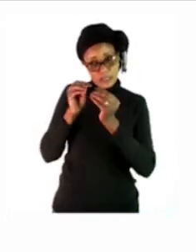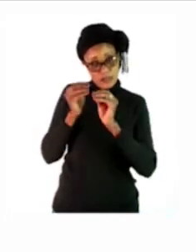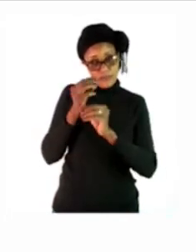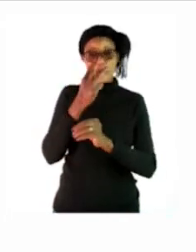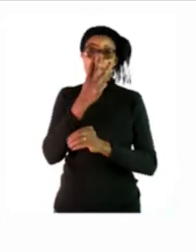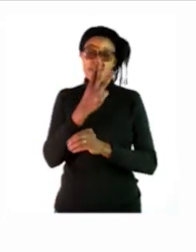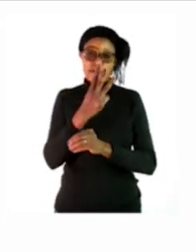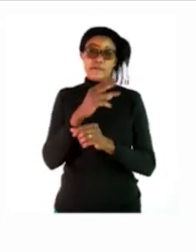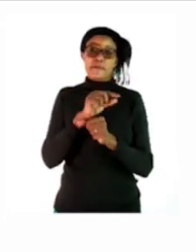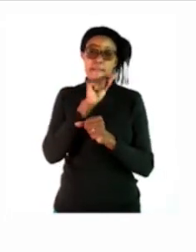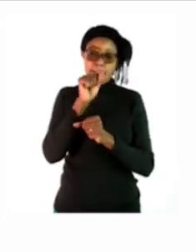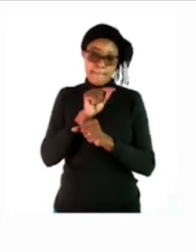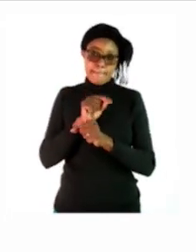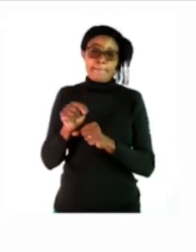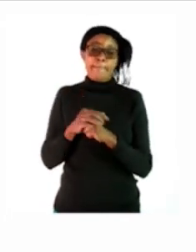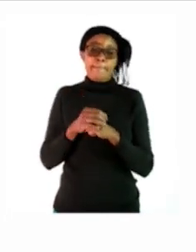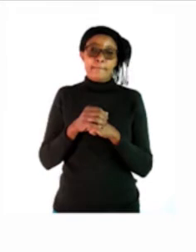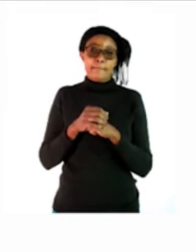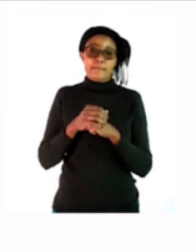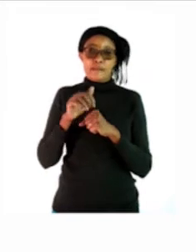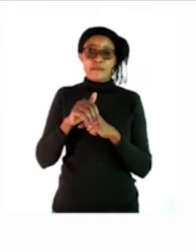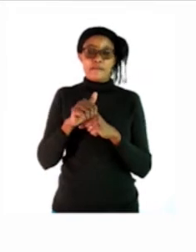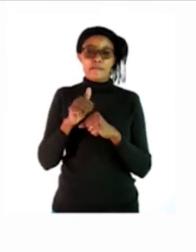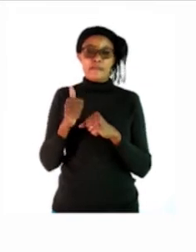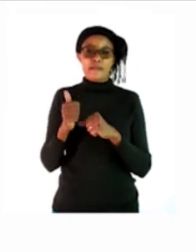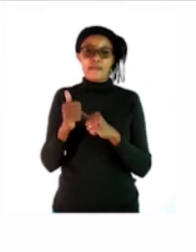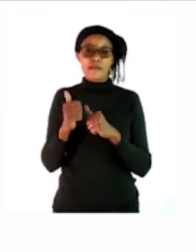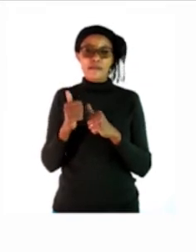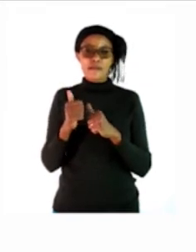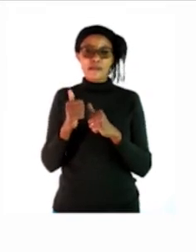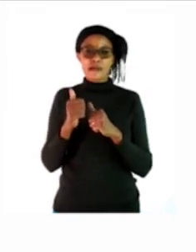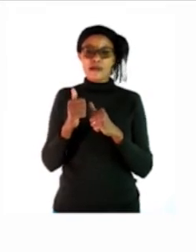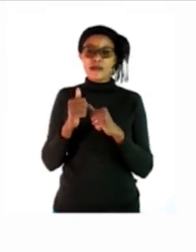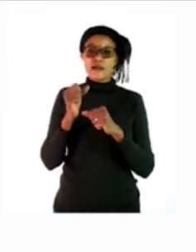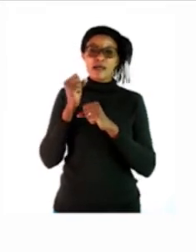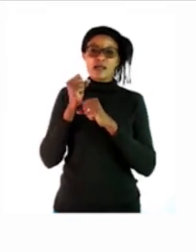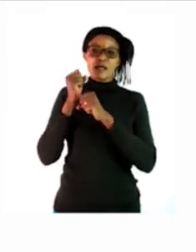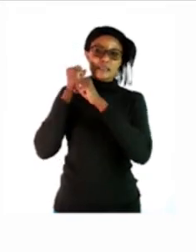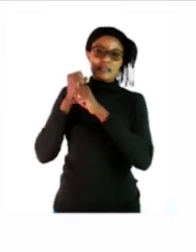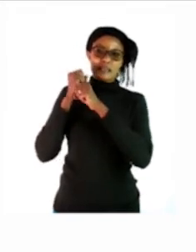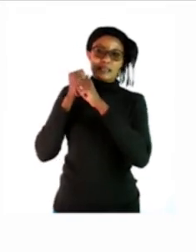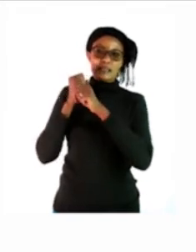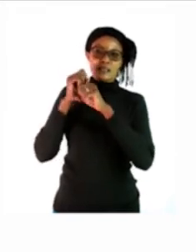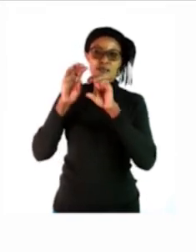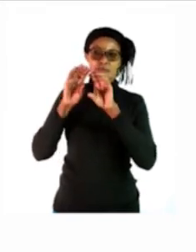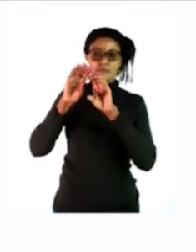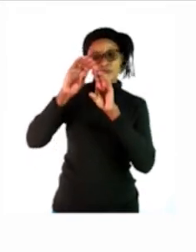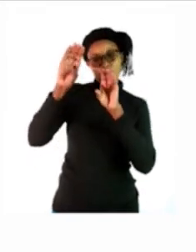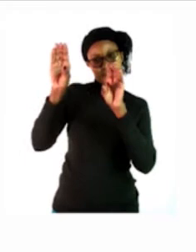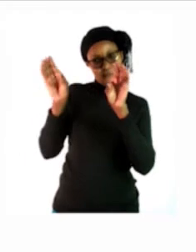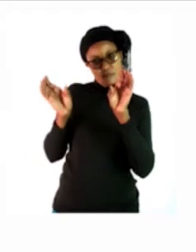The next picture is a Christmas wreath. How many